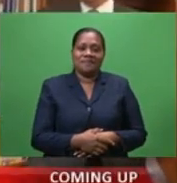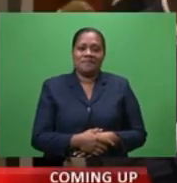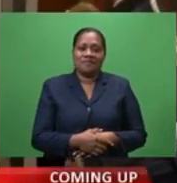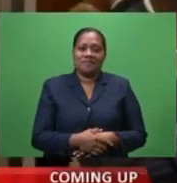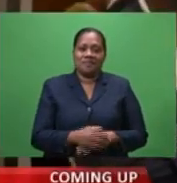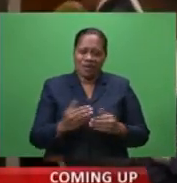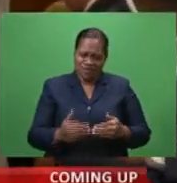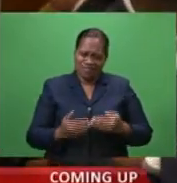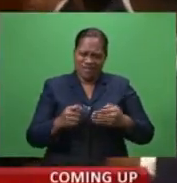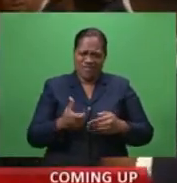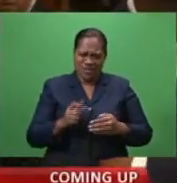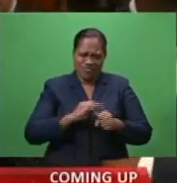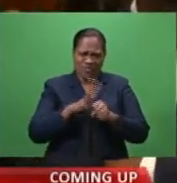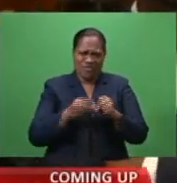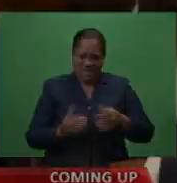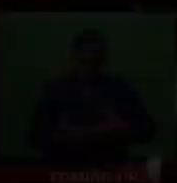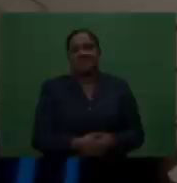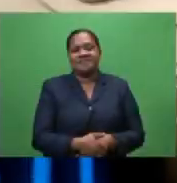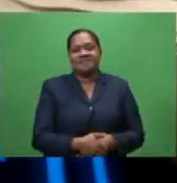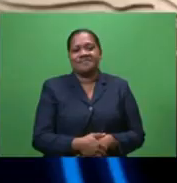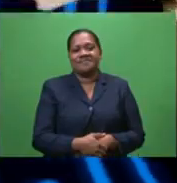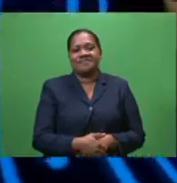Post-COVID-19 trade talks begin.